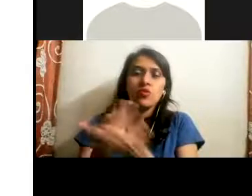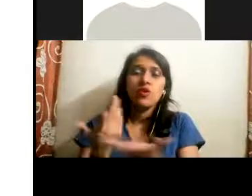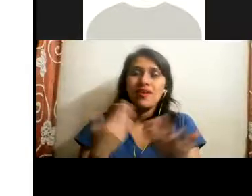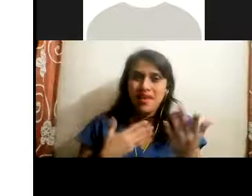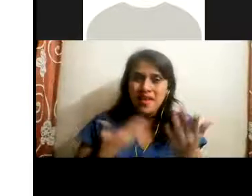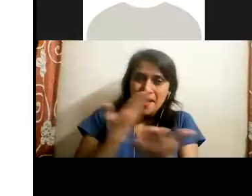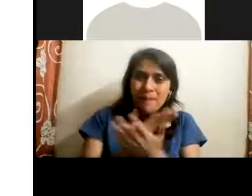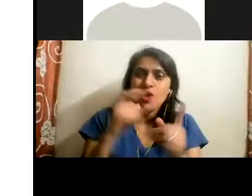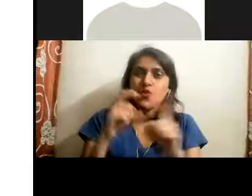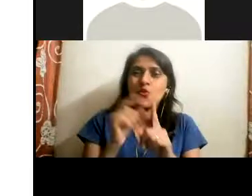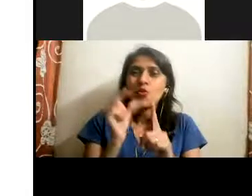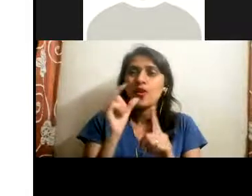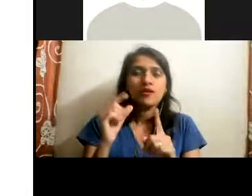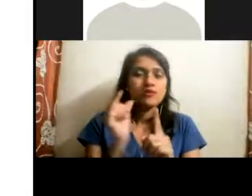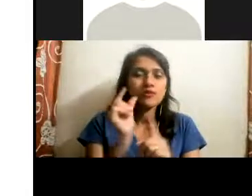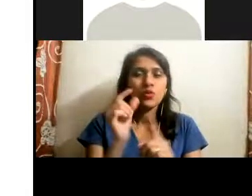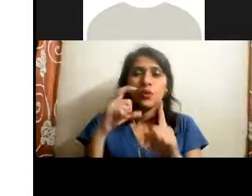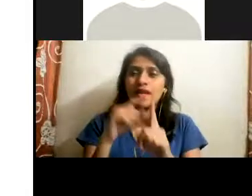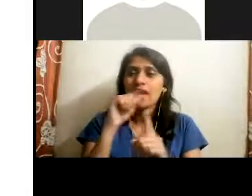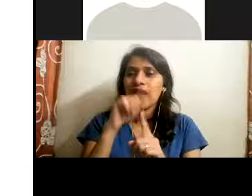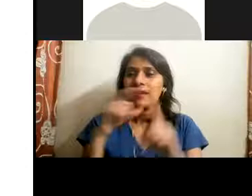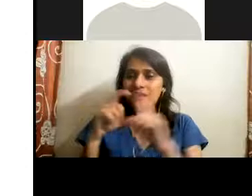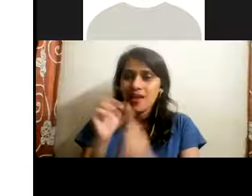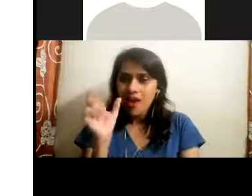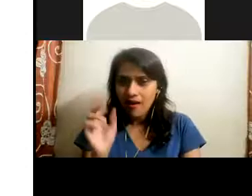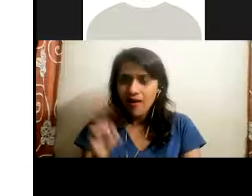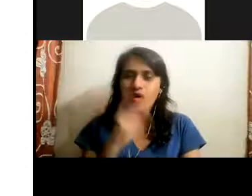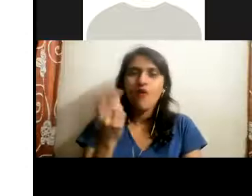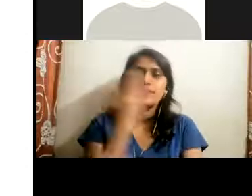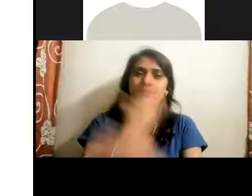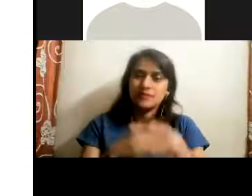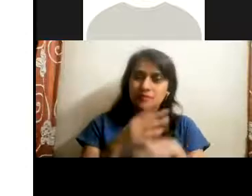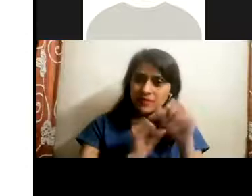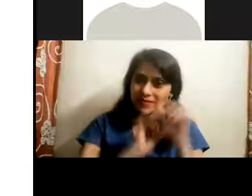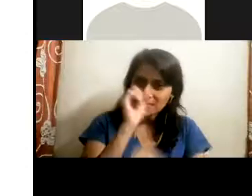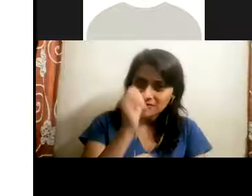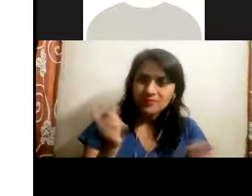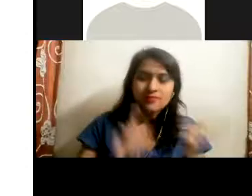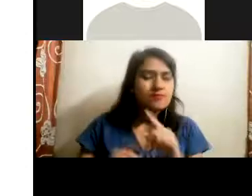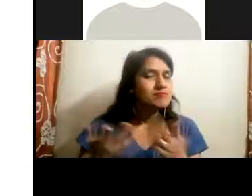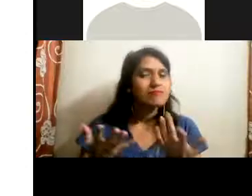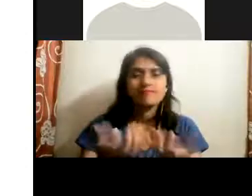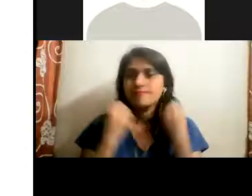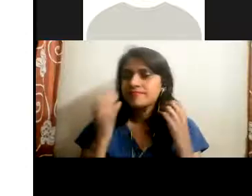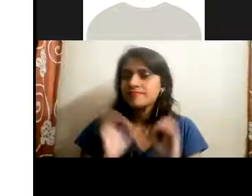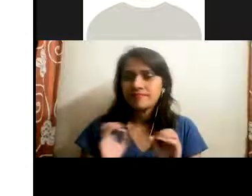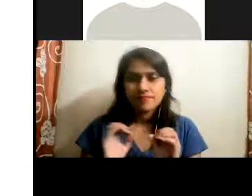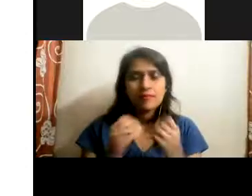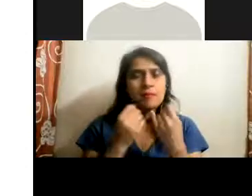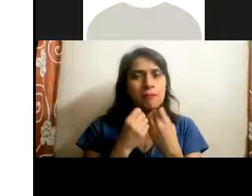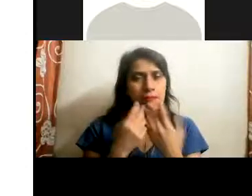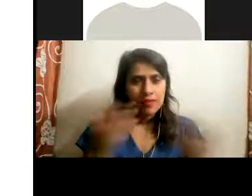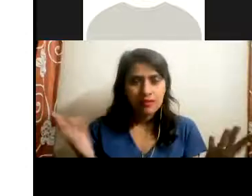so even whatever little benefits they were receiving, they are receiving out of the